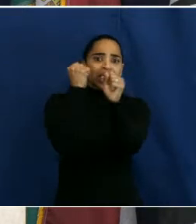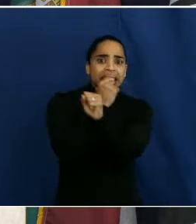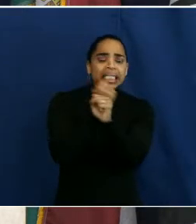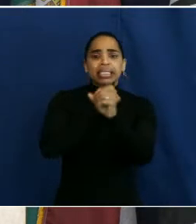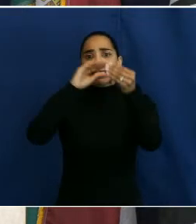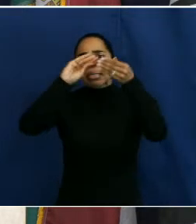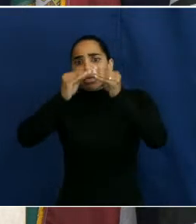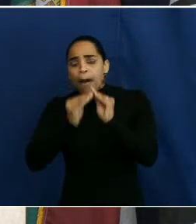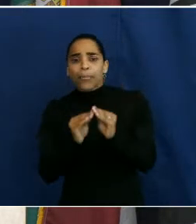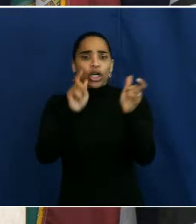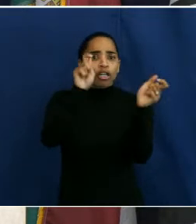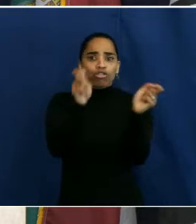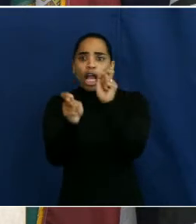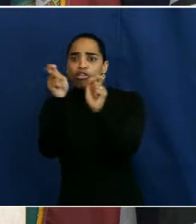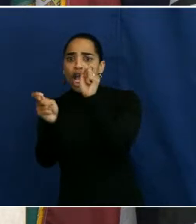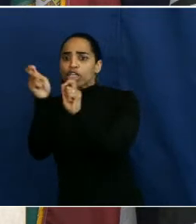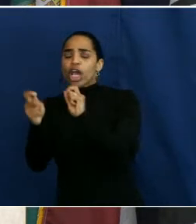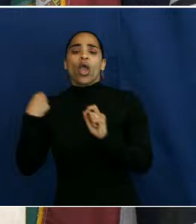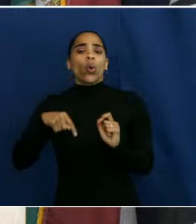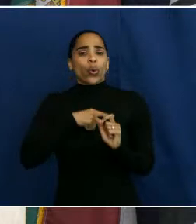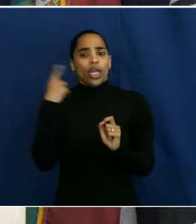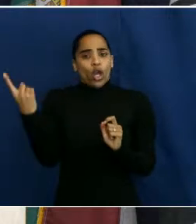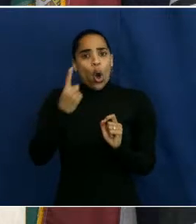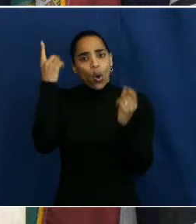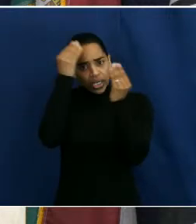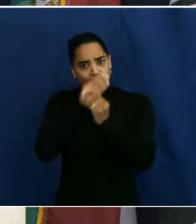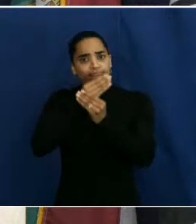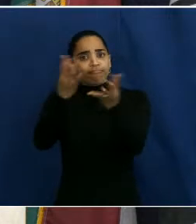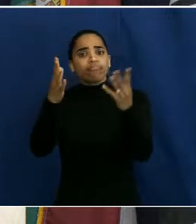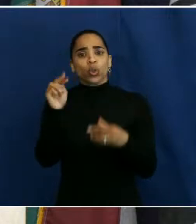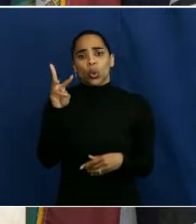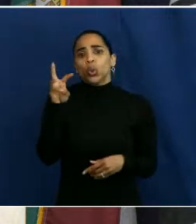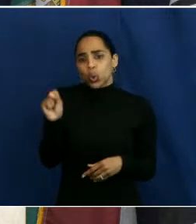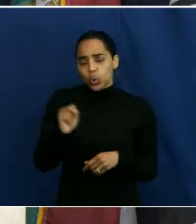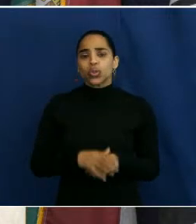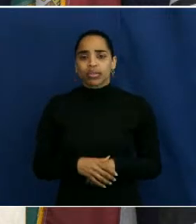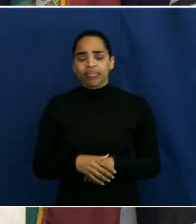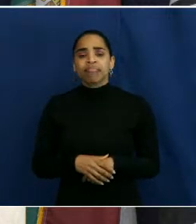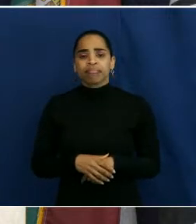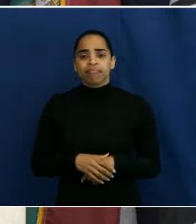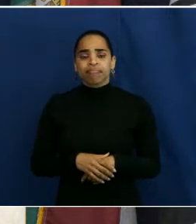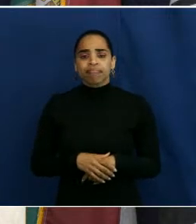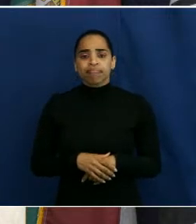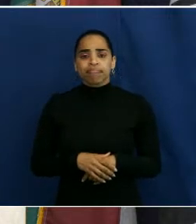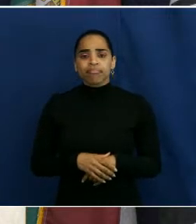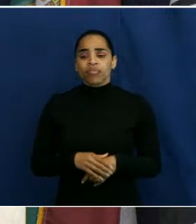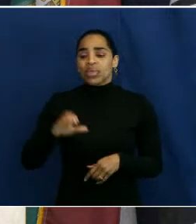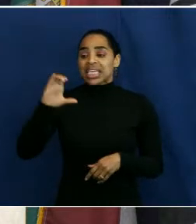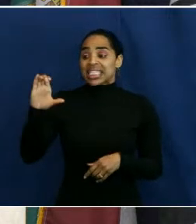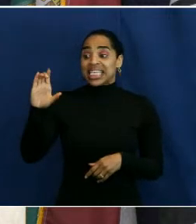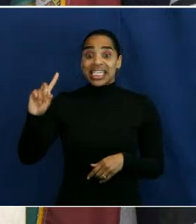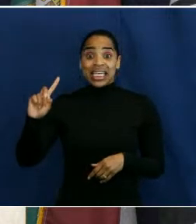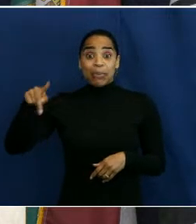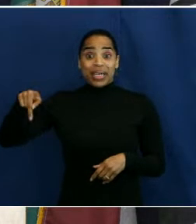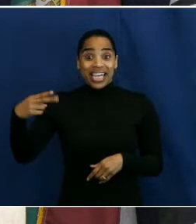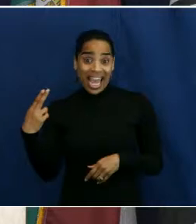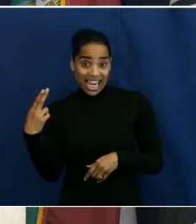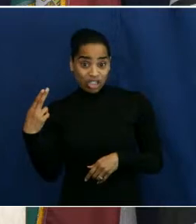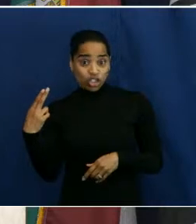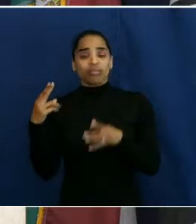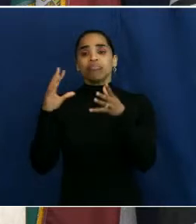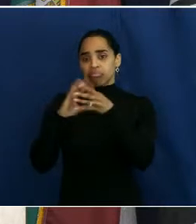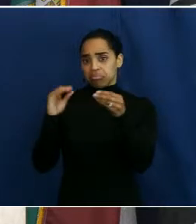have, and then when there's a reason to make a change in how we report it, also share with you that. CDPH and others have now stated